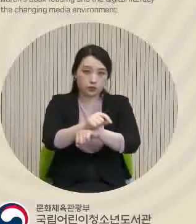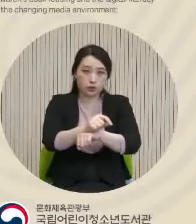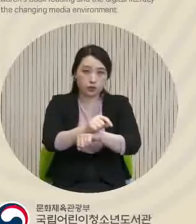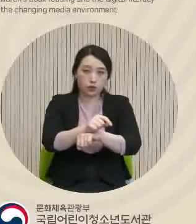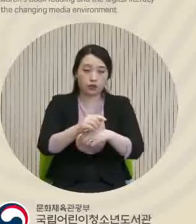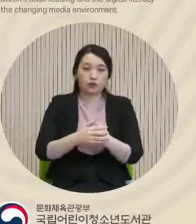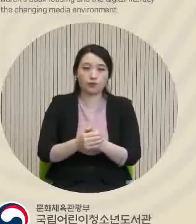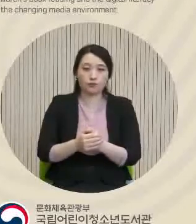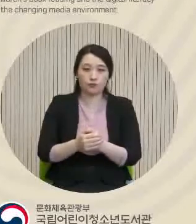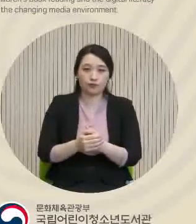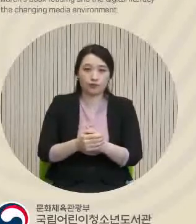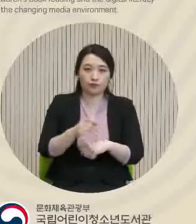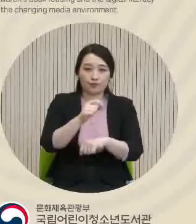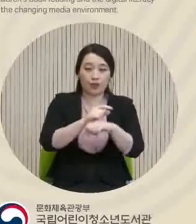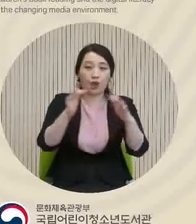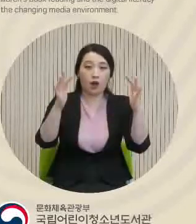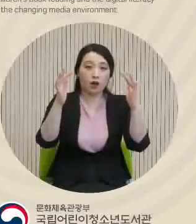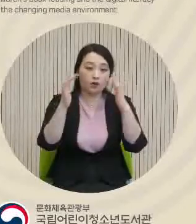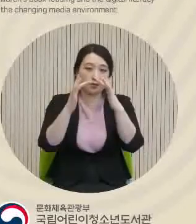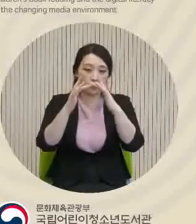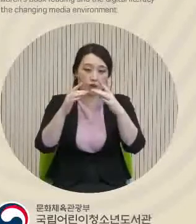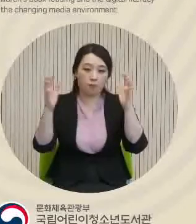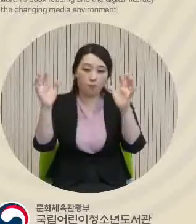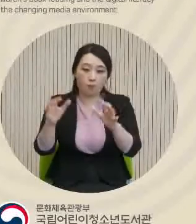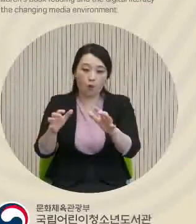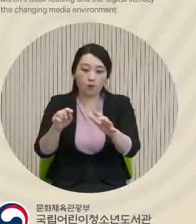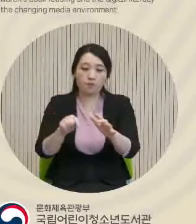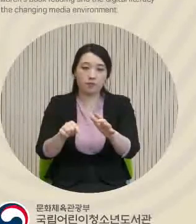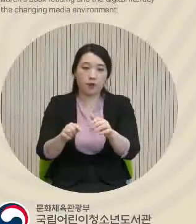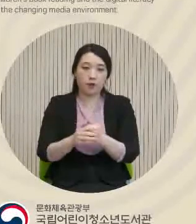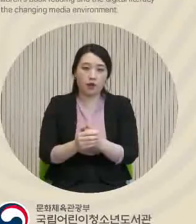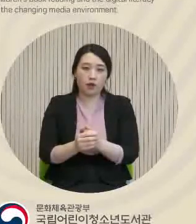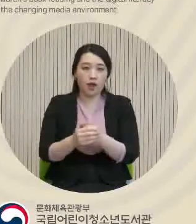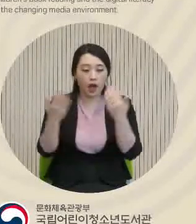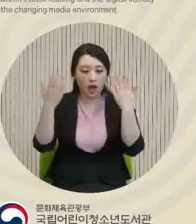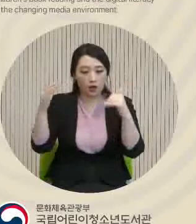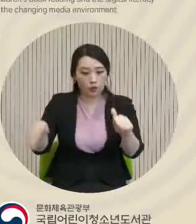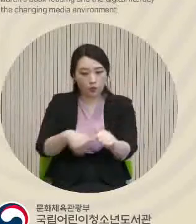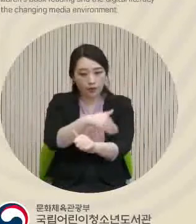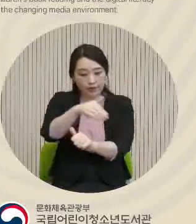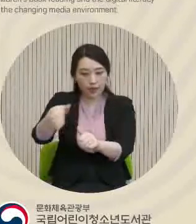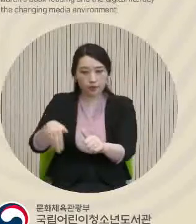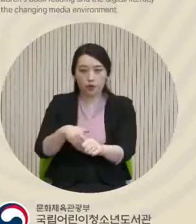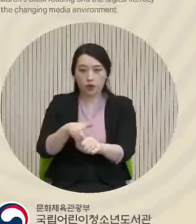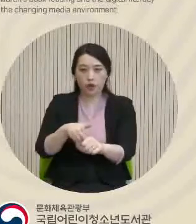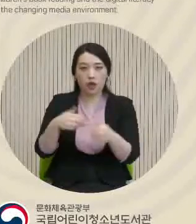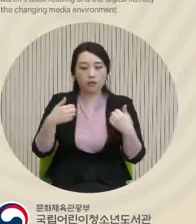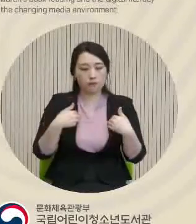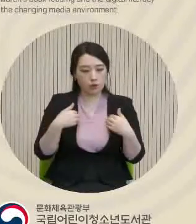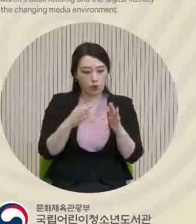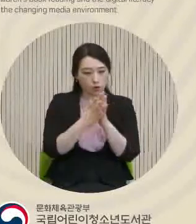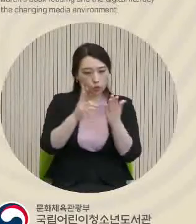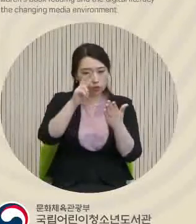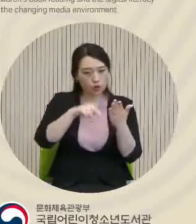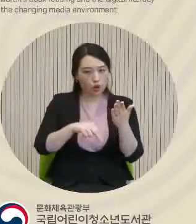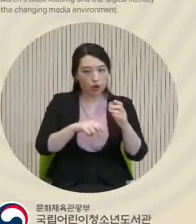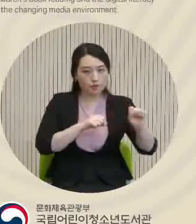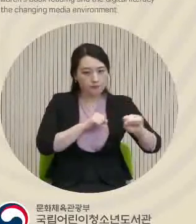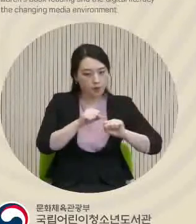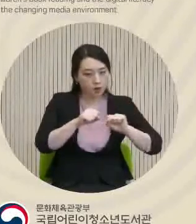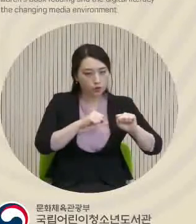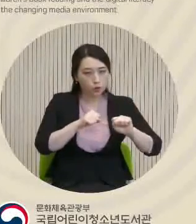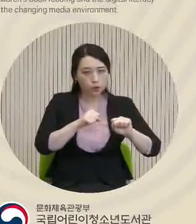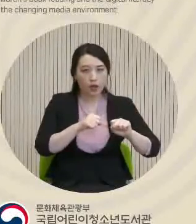worked at the Gyeonggi Library University online meetings. And this is where we